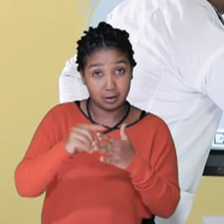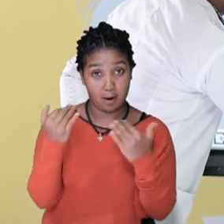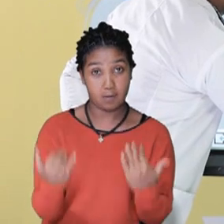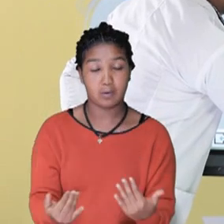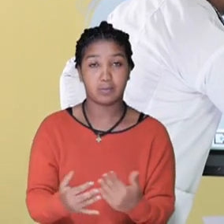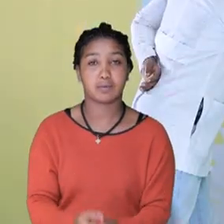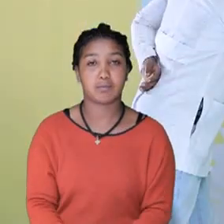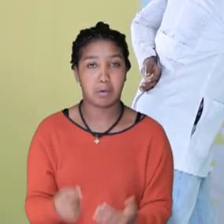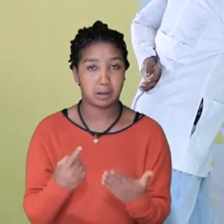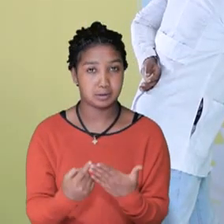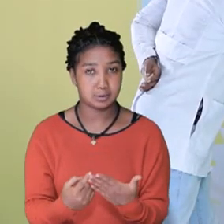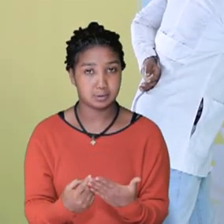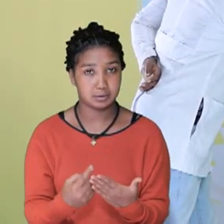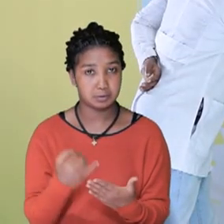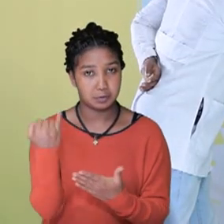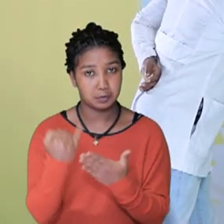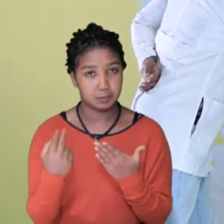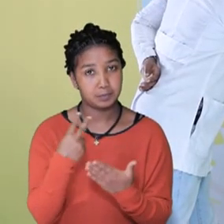like this.